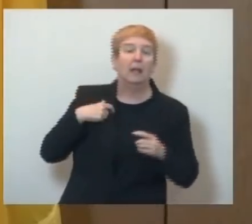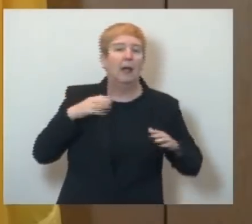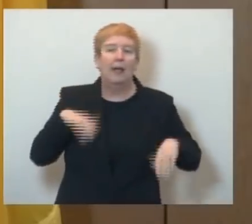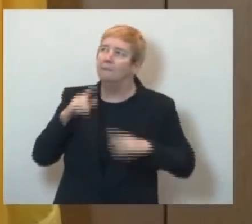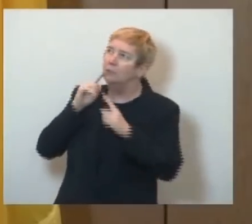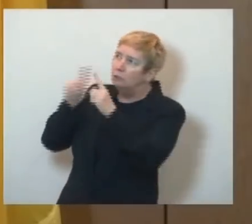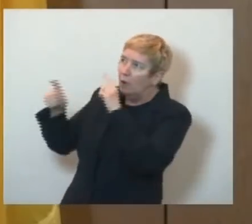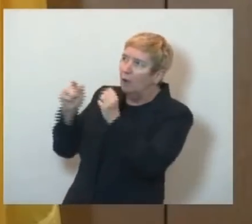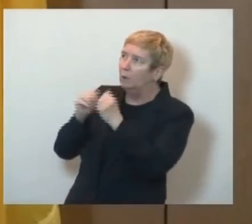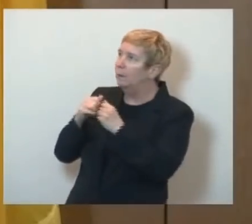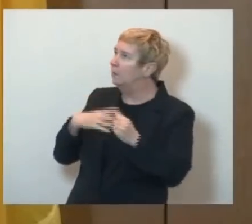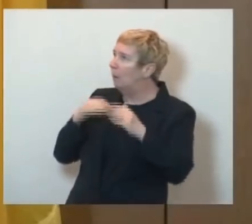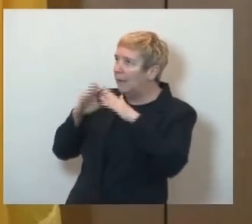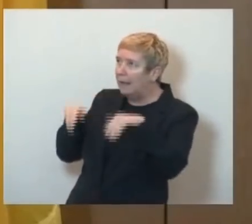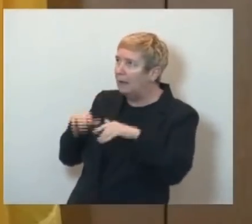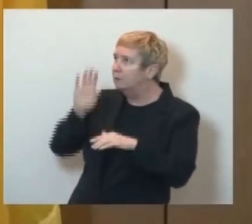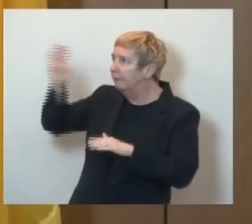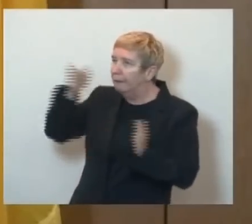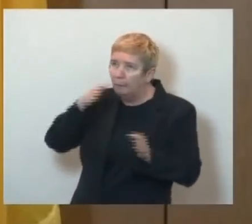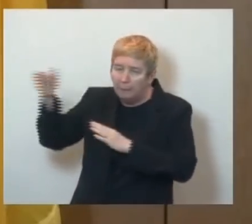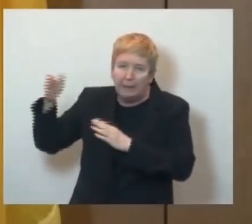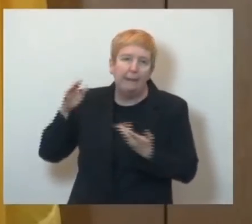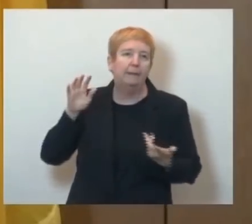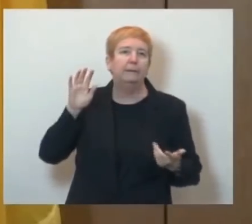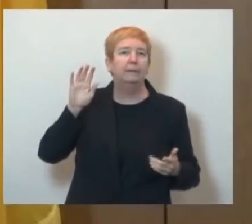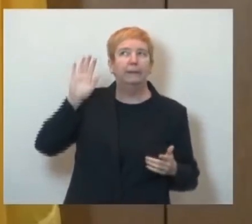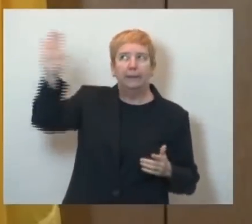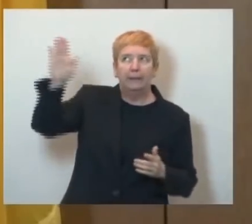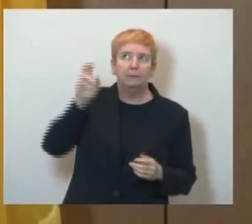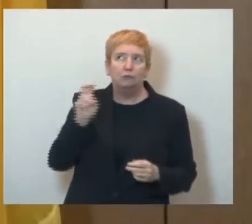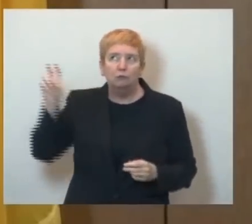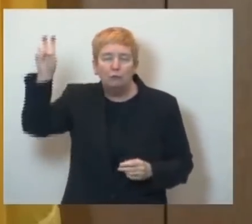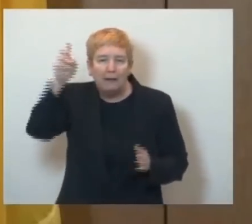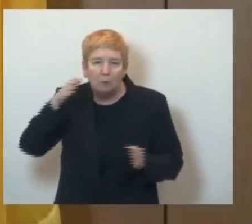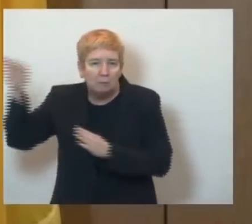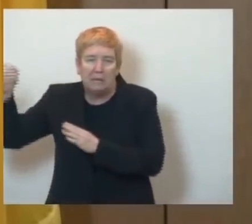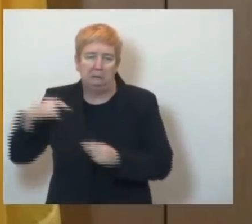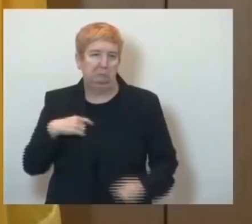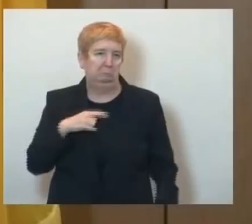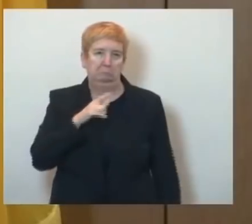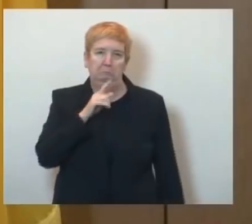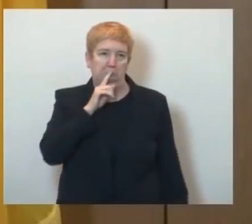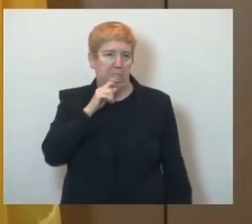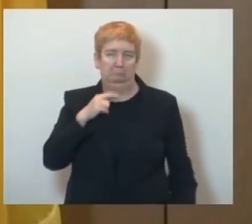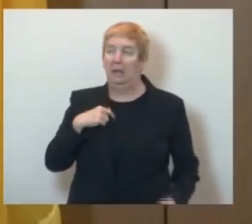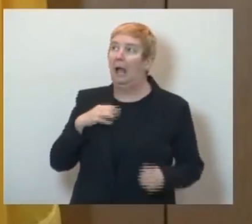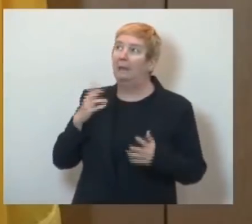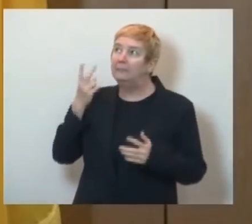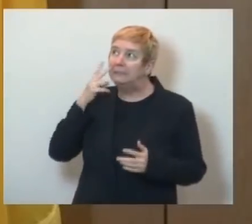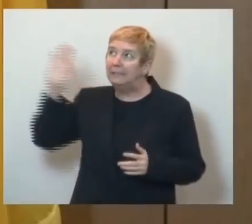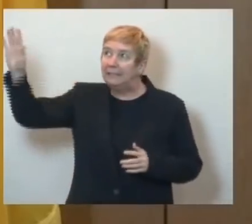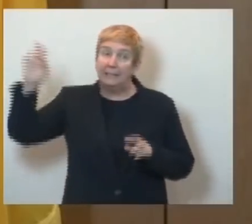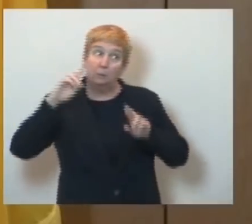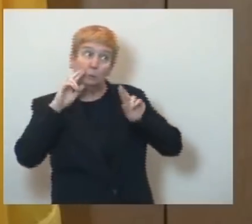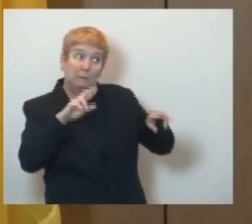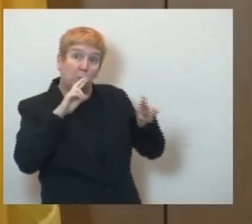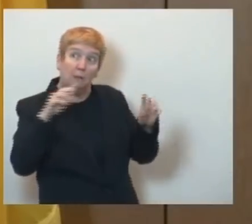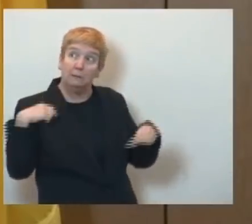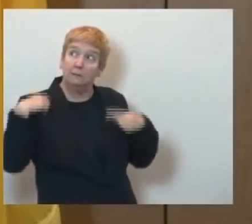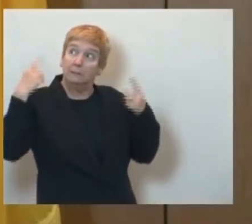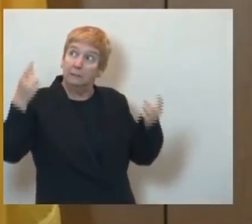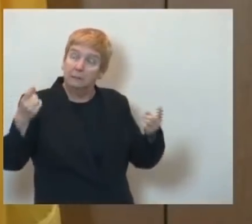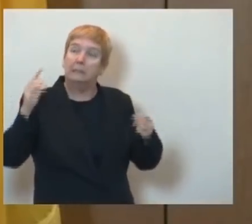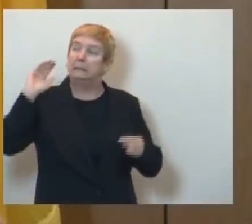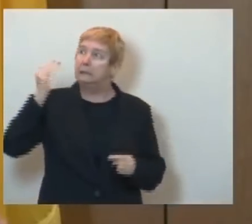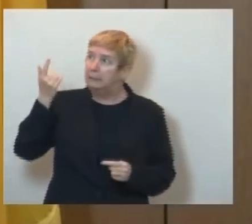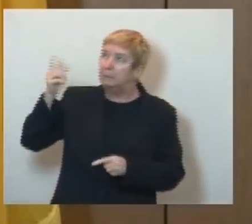their plans and his travel plans. All I've seen is responses that make it appear that he's working